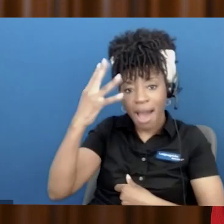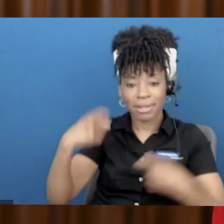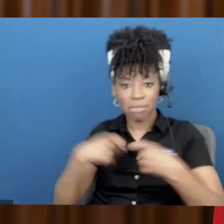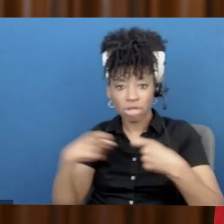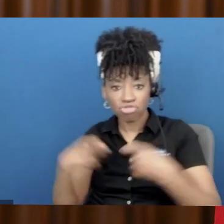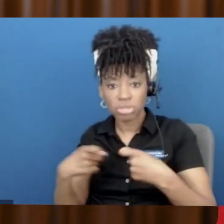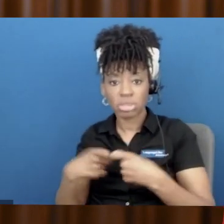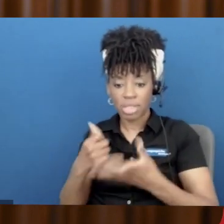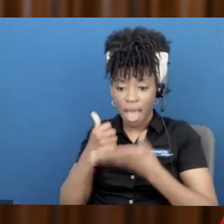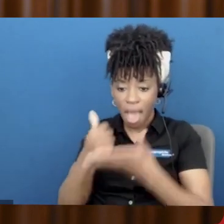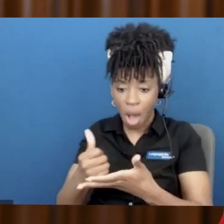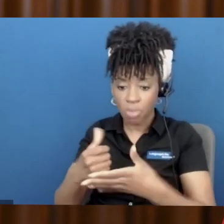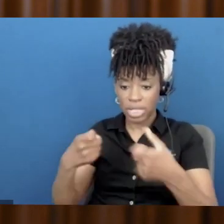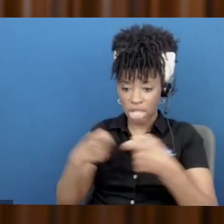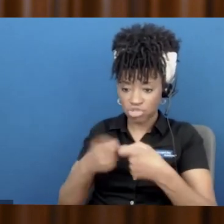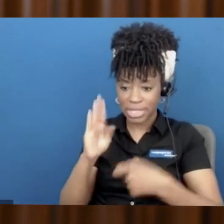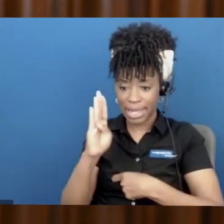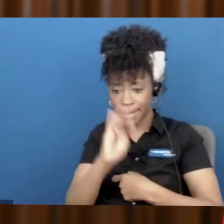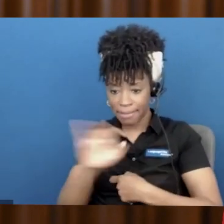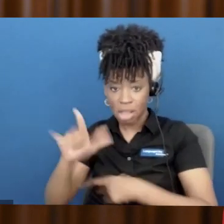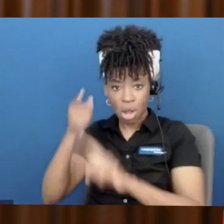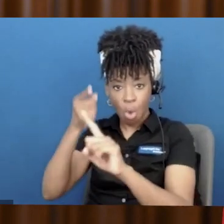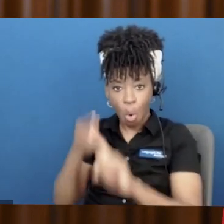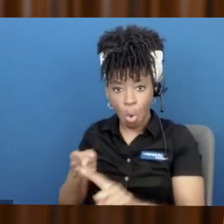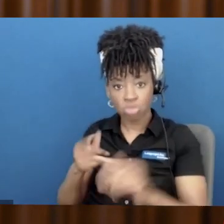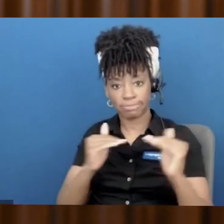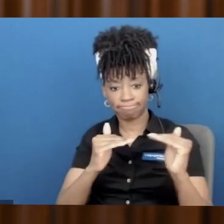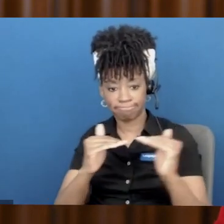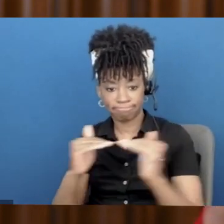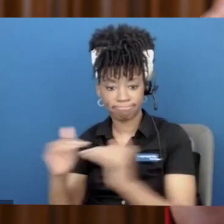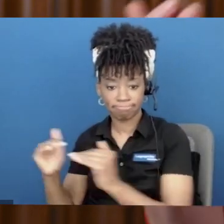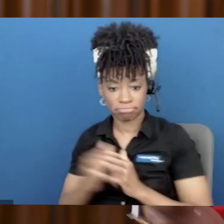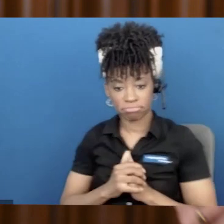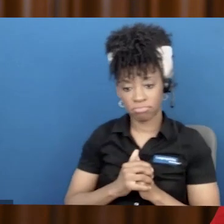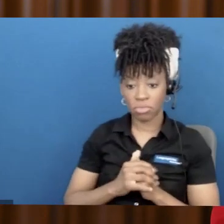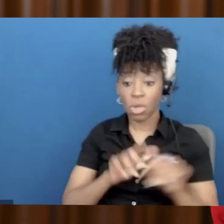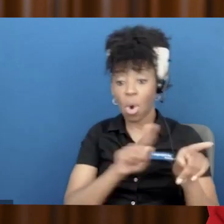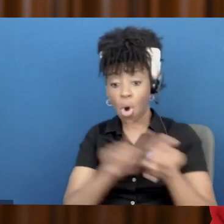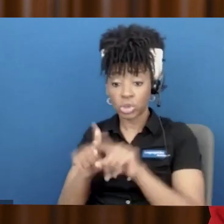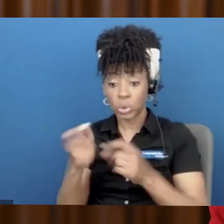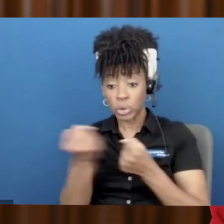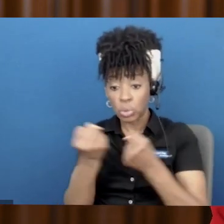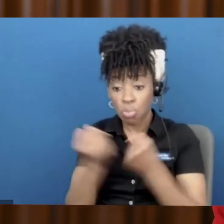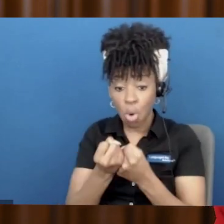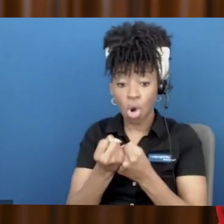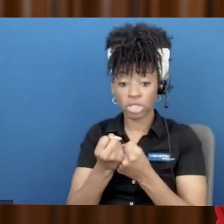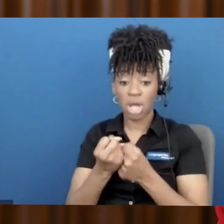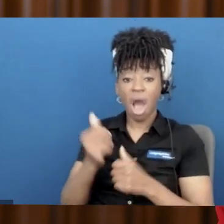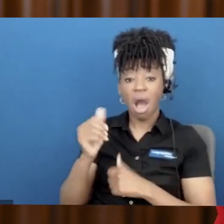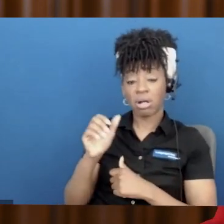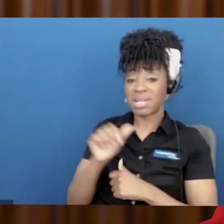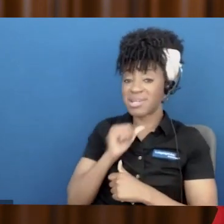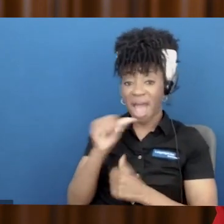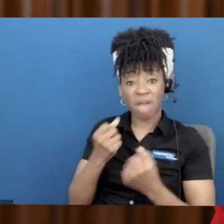goals. We are working on programs to provide financial education to the community, to support developers from underrepresented communities, to